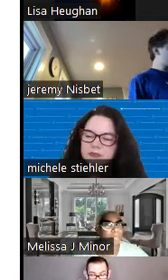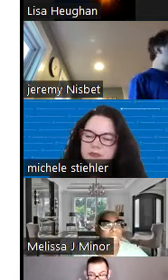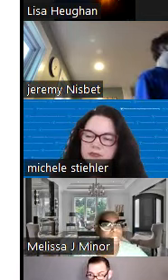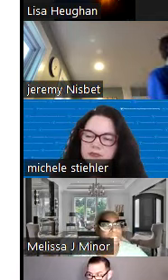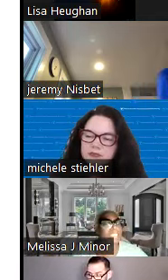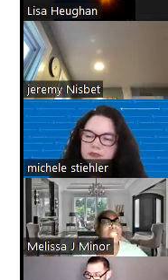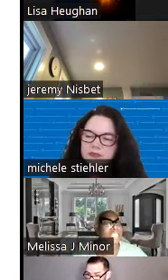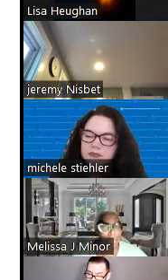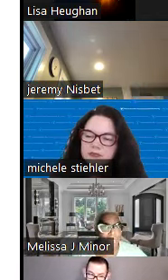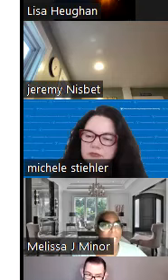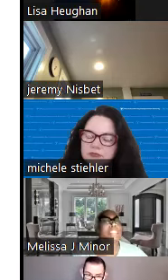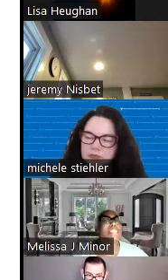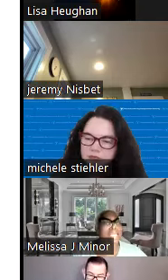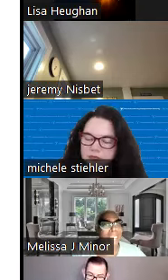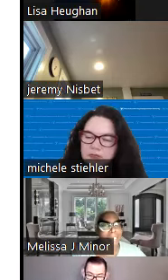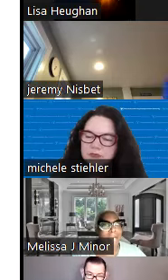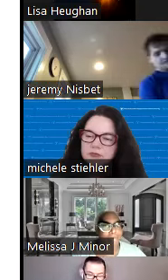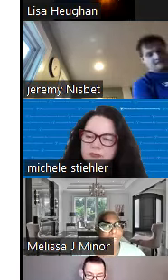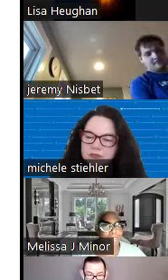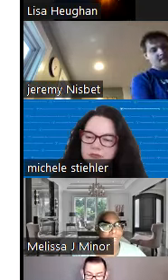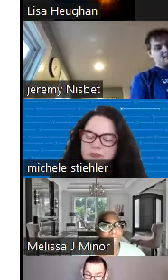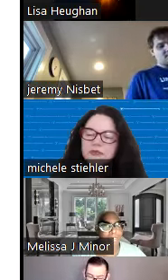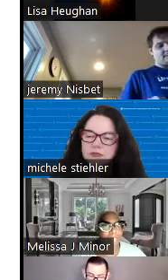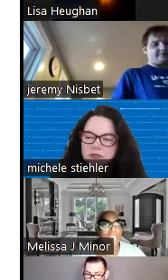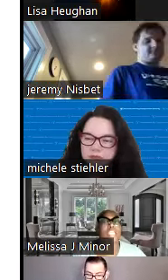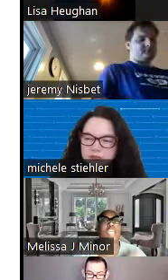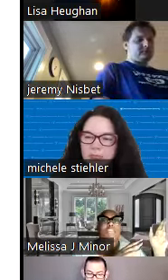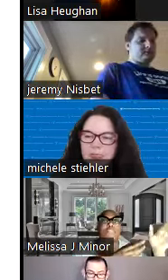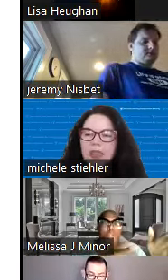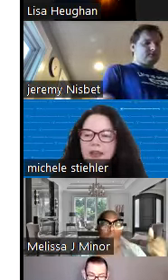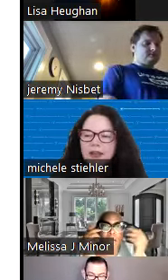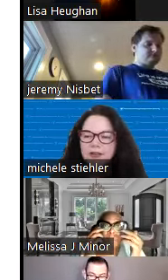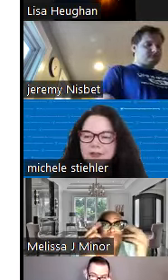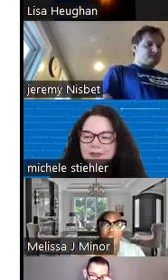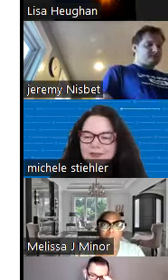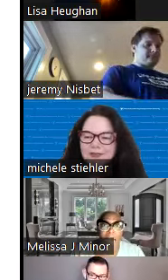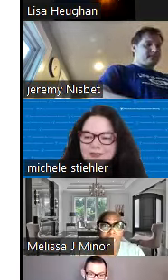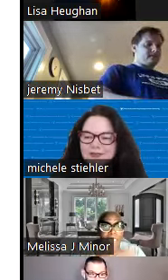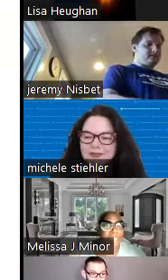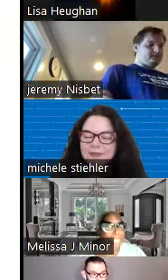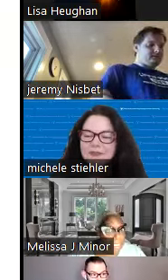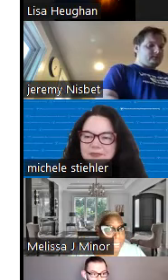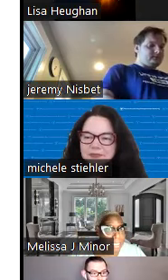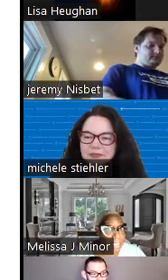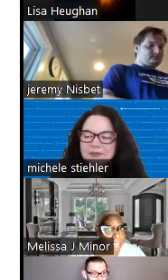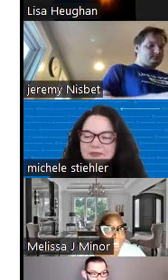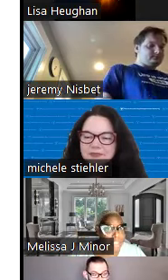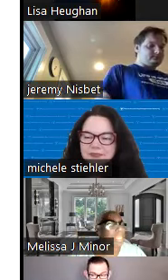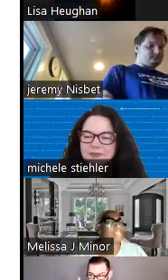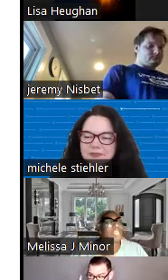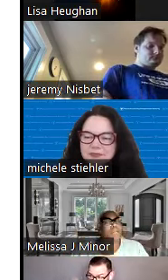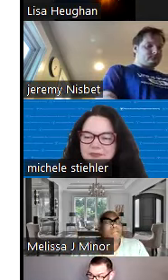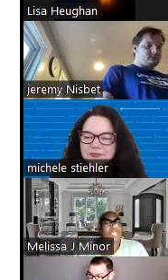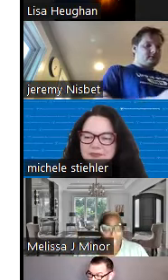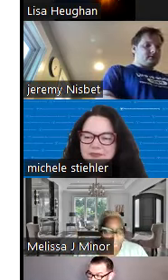tell me it was done in error. That was not done in error. If you don't come visualize and see, you